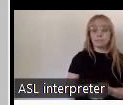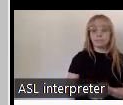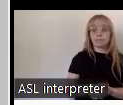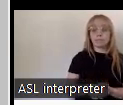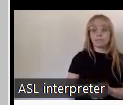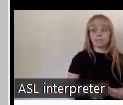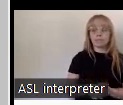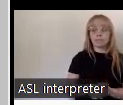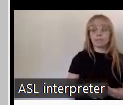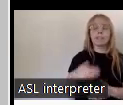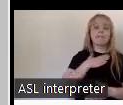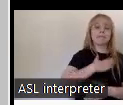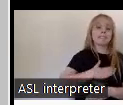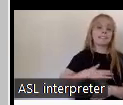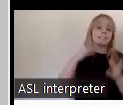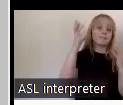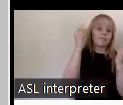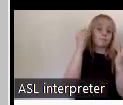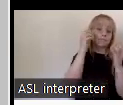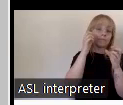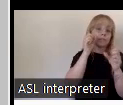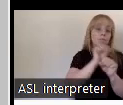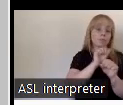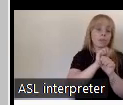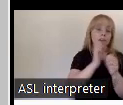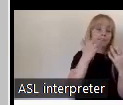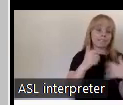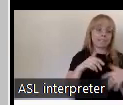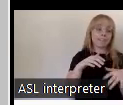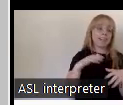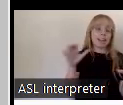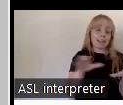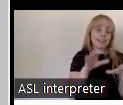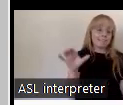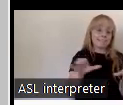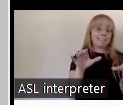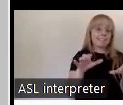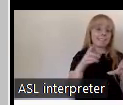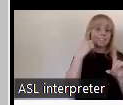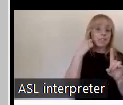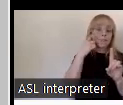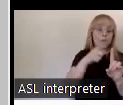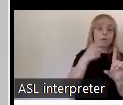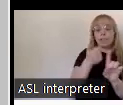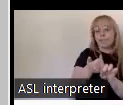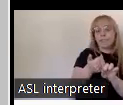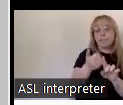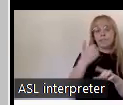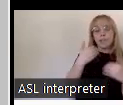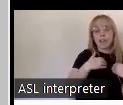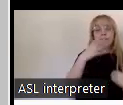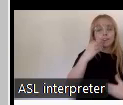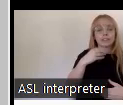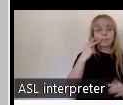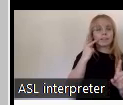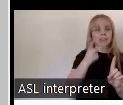Please consider completing activities for yourself so you have that experience and can see some of the power